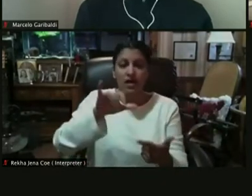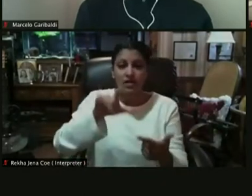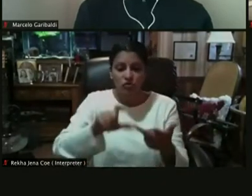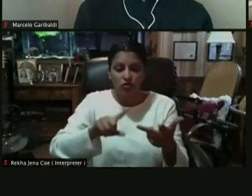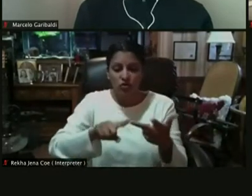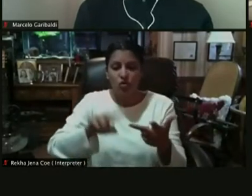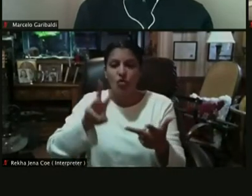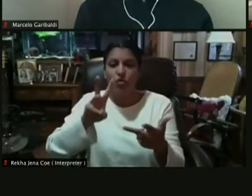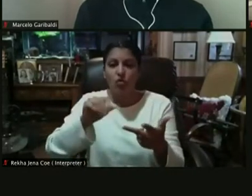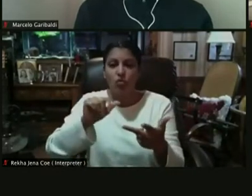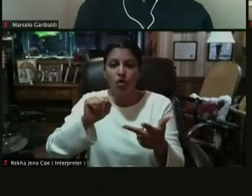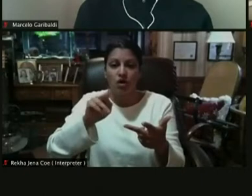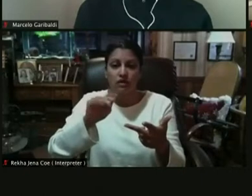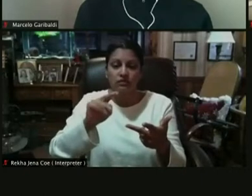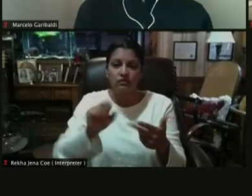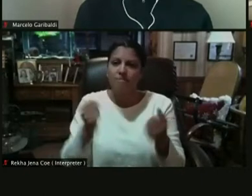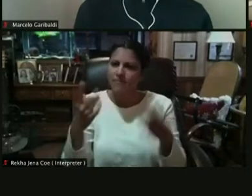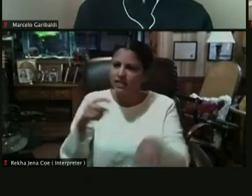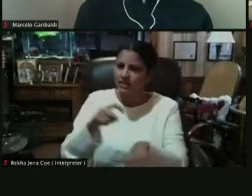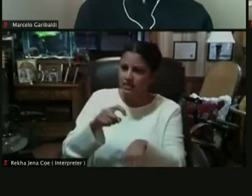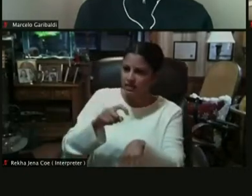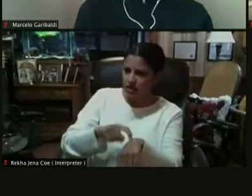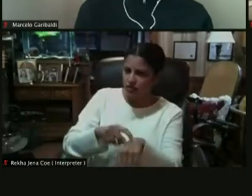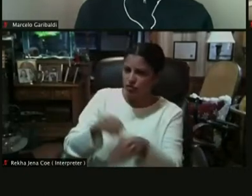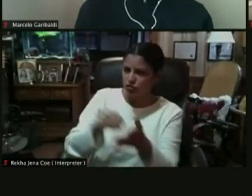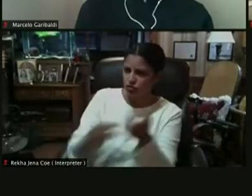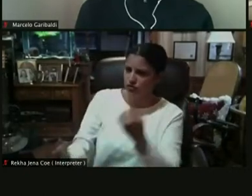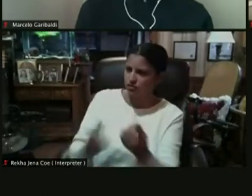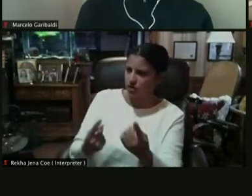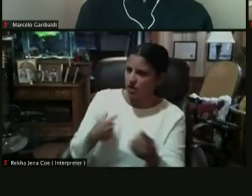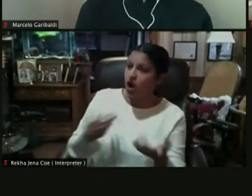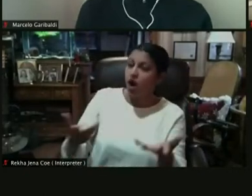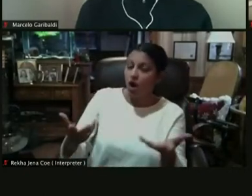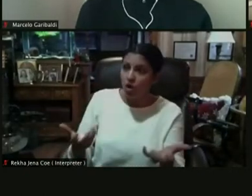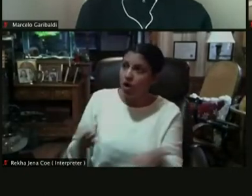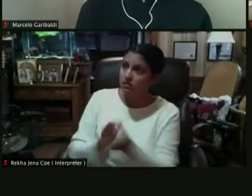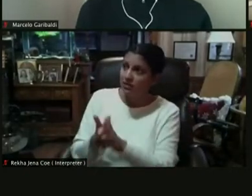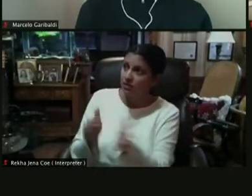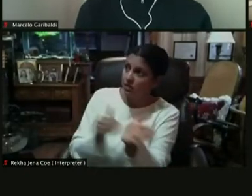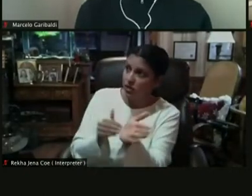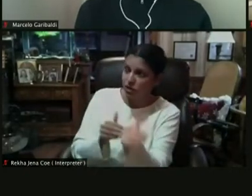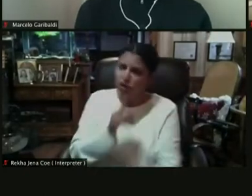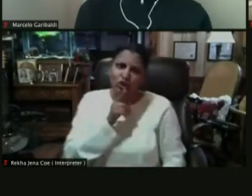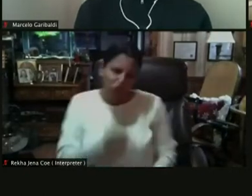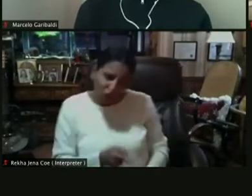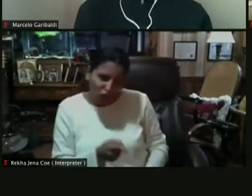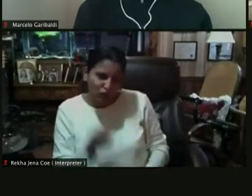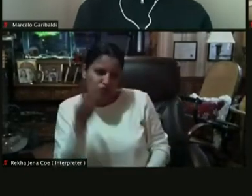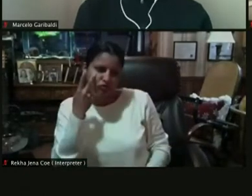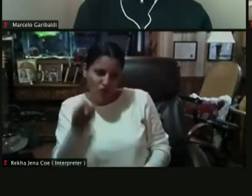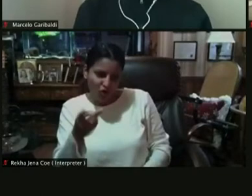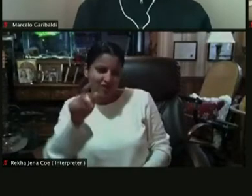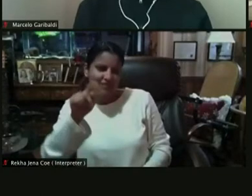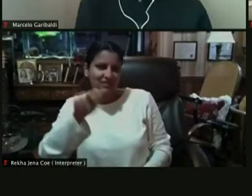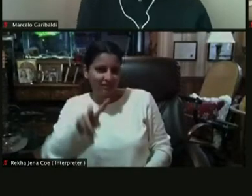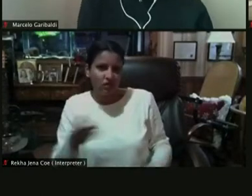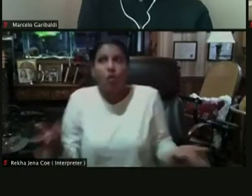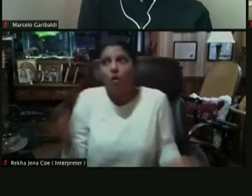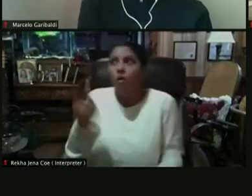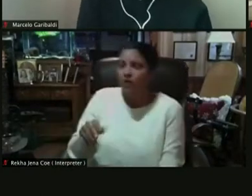times when the students come to me, they're like, I want to be a doctor. And I was like, are you sure? Or is that just what you saw on TV? Okay, well, I'll be a nurse